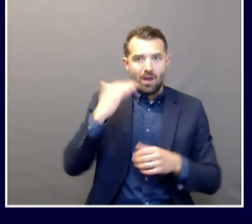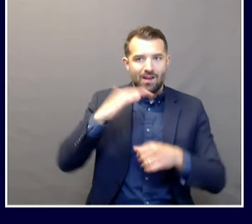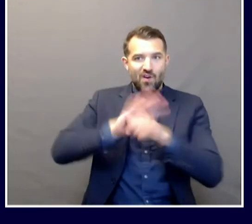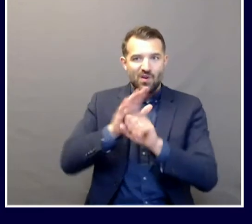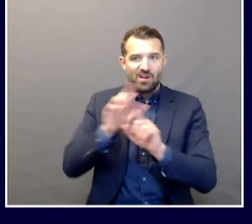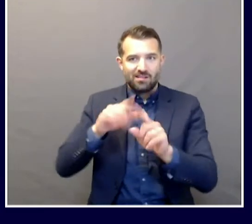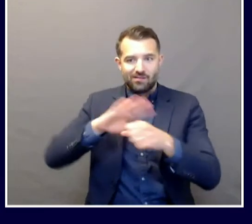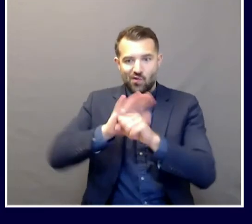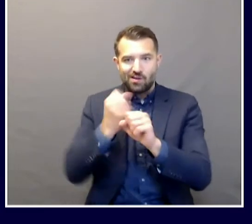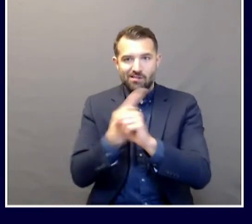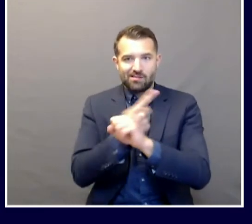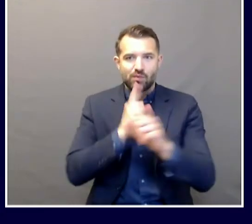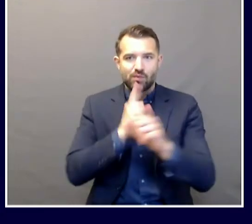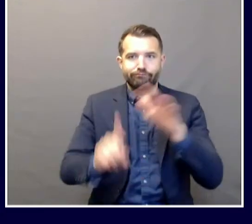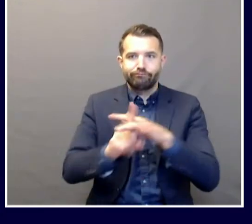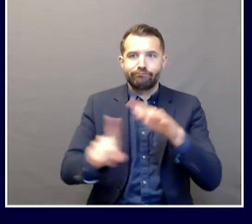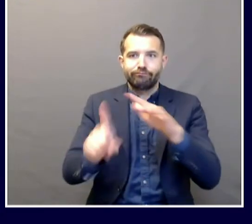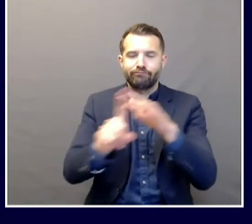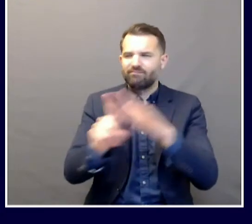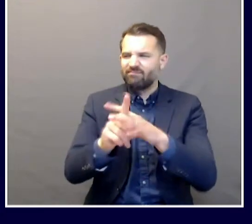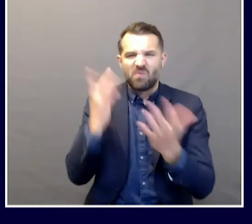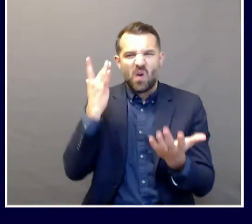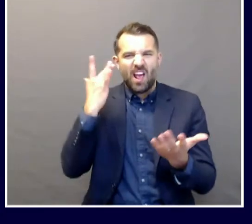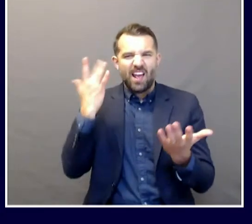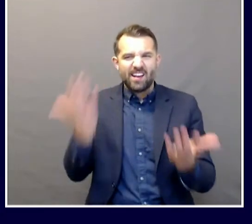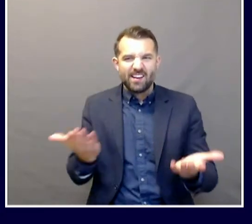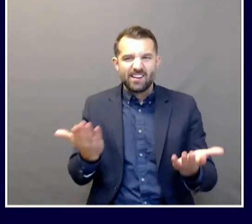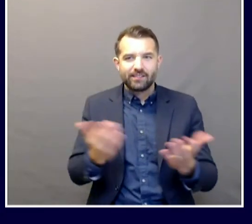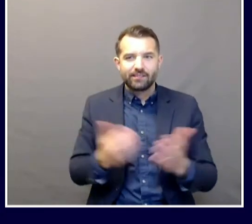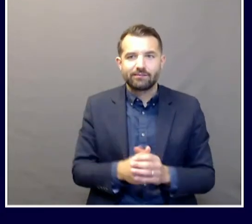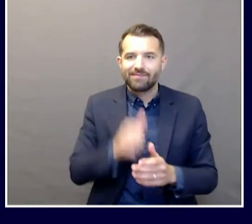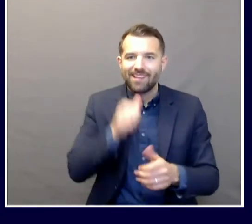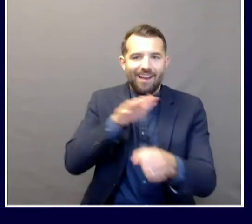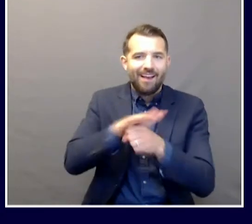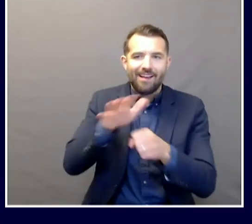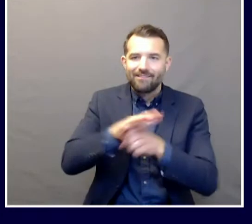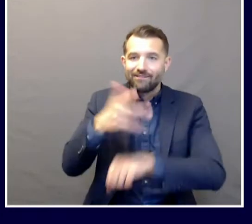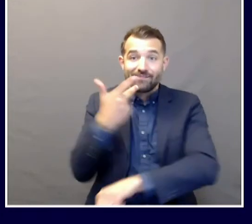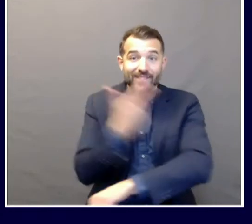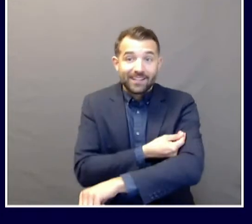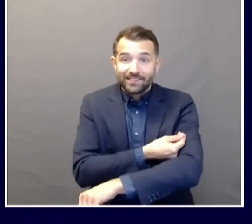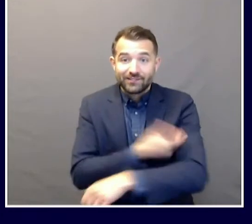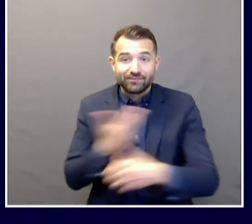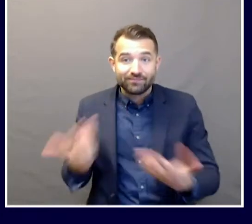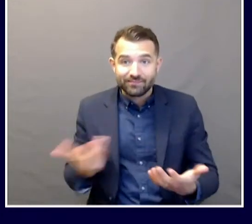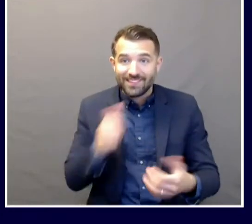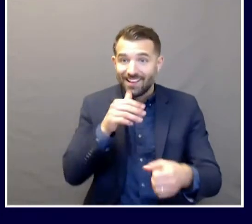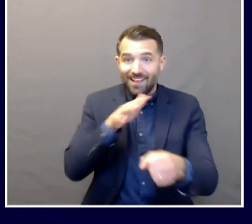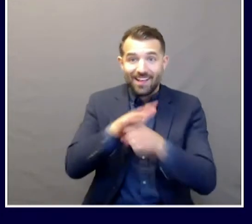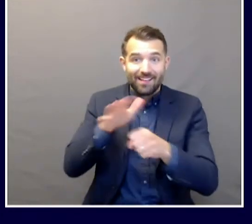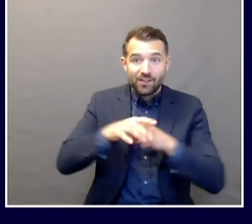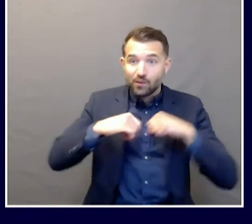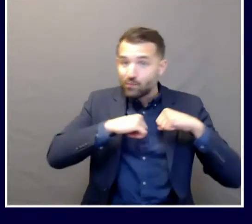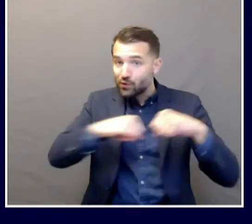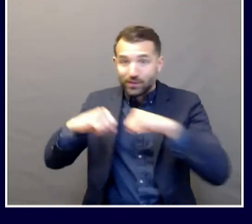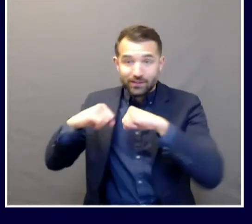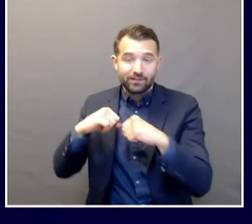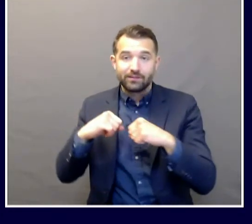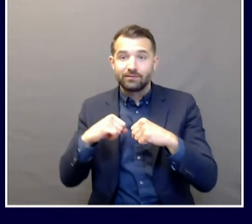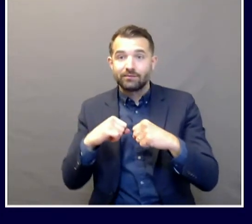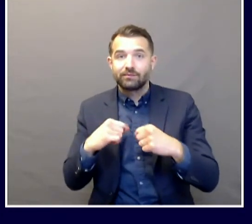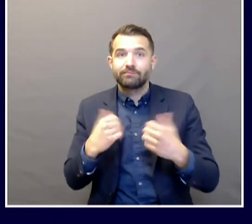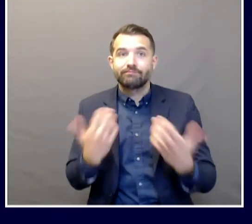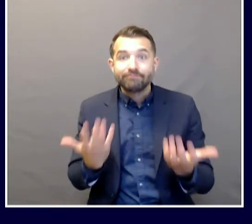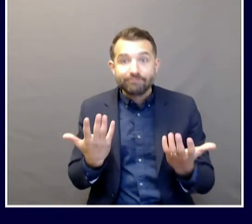Variants spread when not enough folks are vaccinated right here in Maine. So the finest thing that we can do to